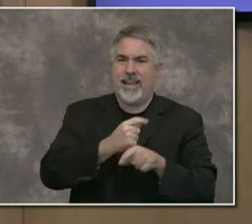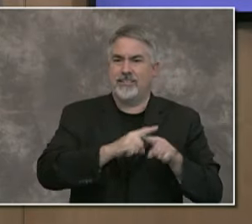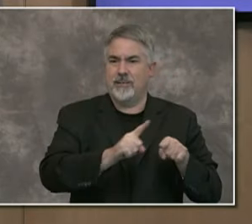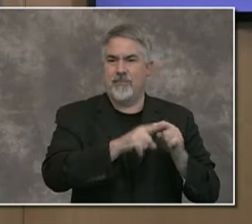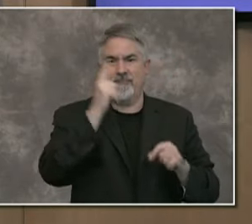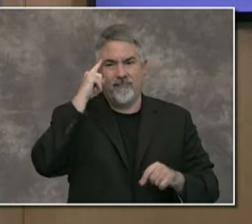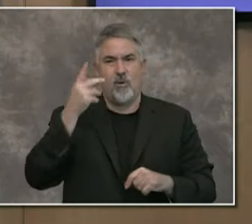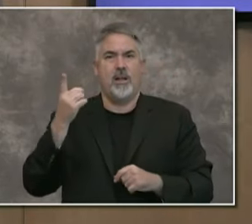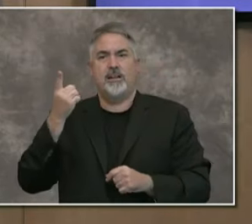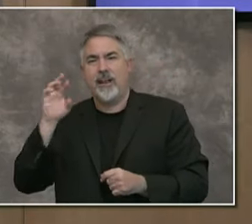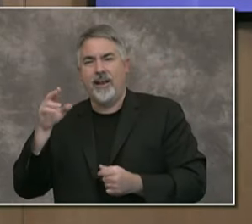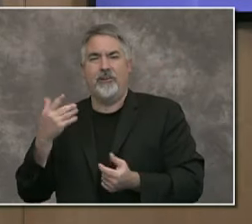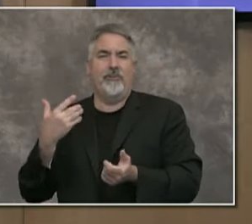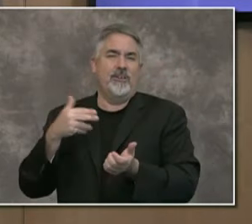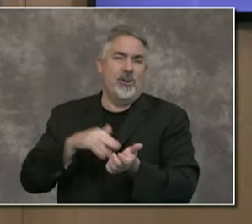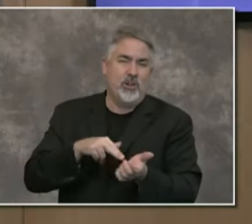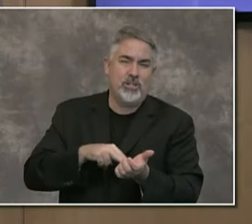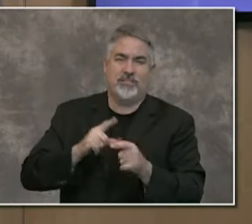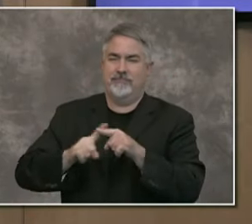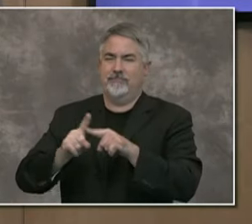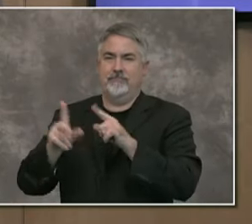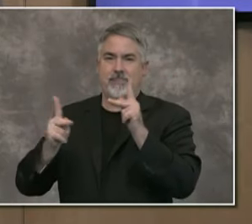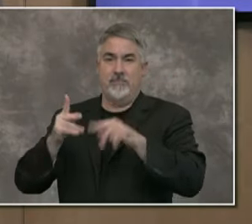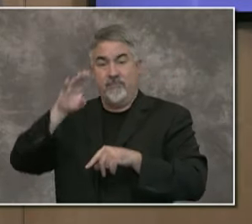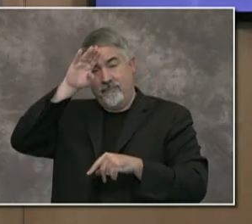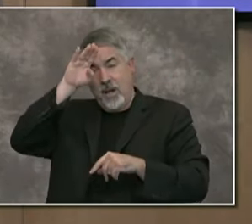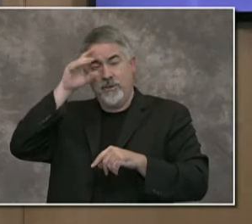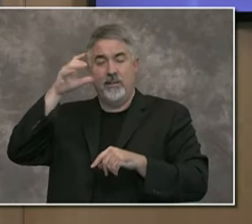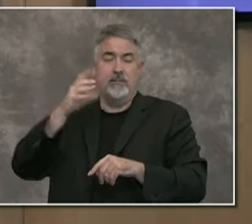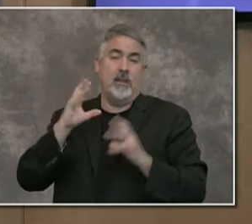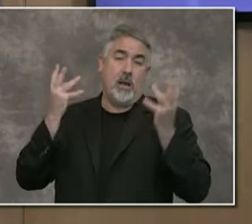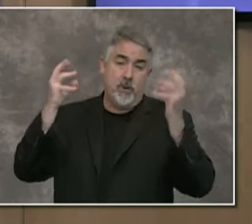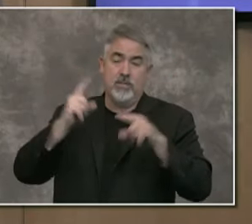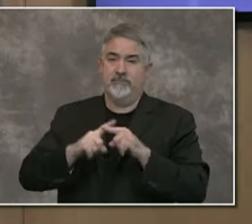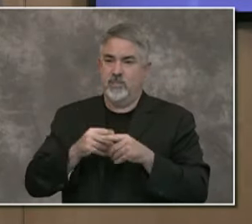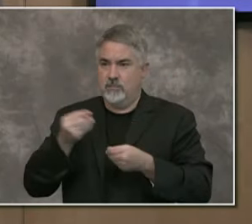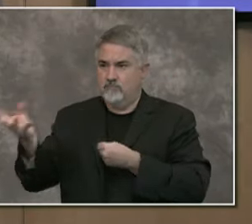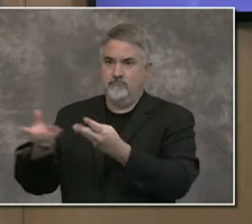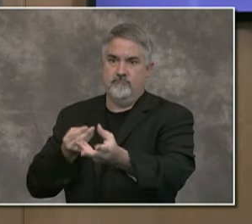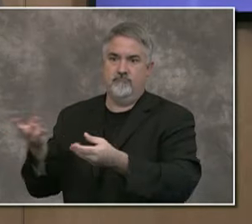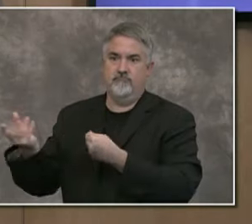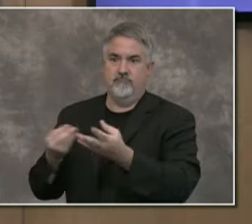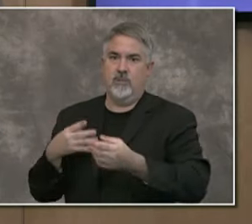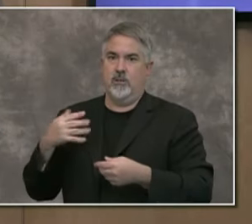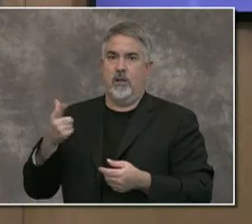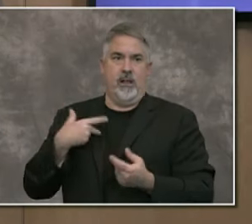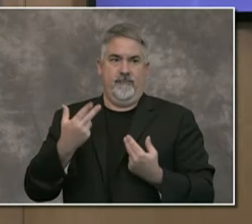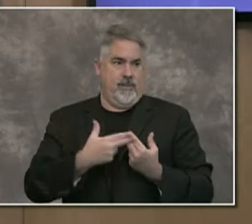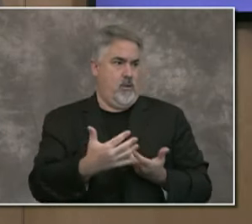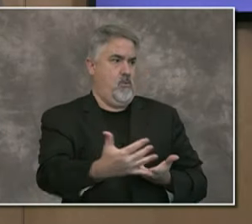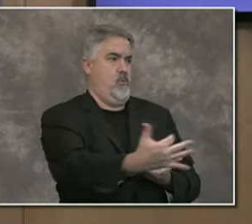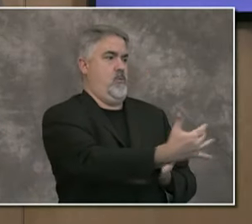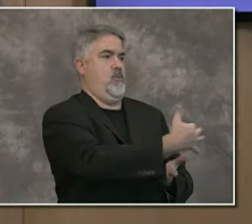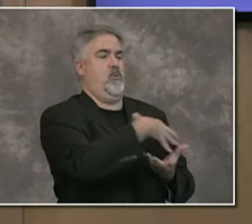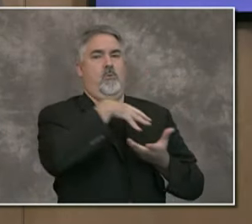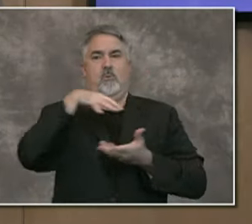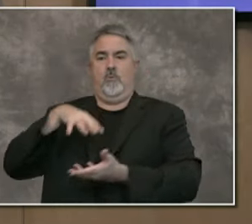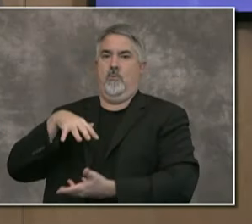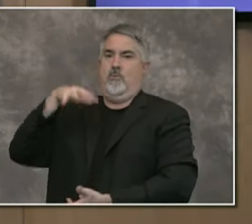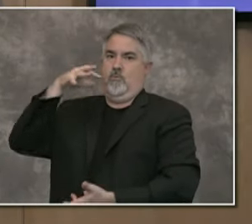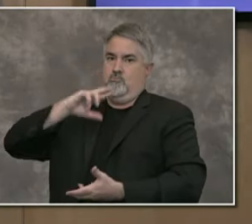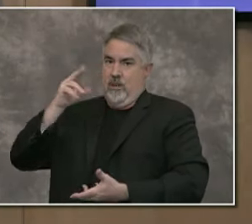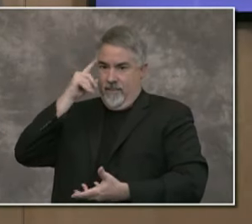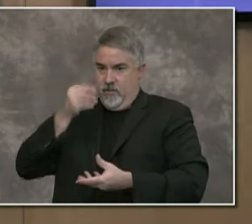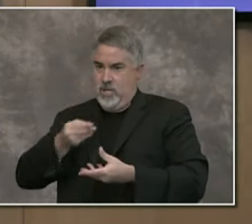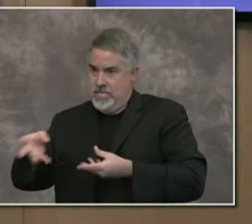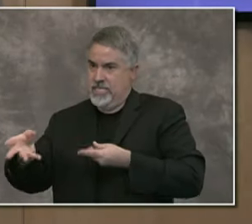EMTs have signed up to be a part of our Reserve Medical Corps. 200 additional non-clinical individuals, these are folks with healthcare experience in